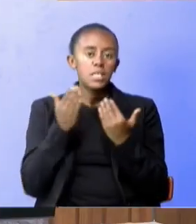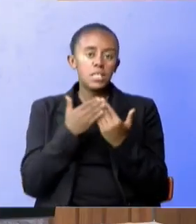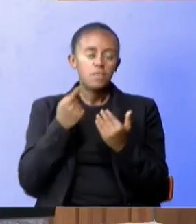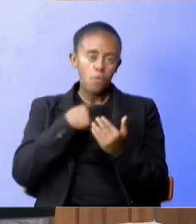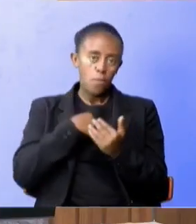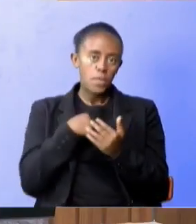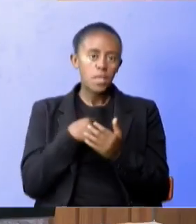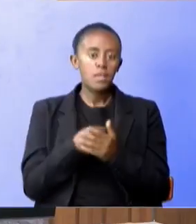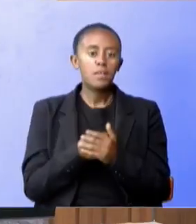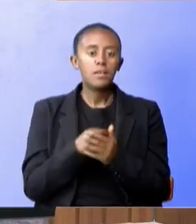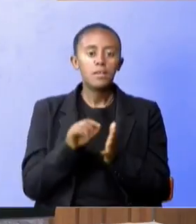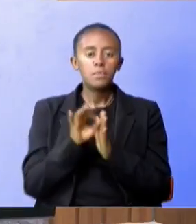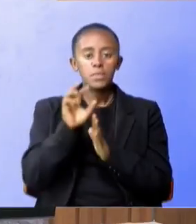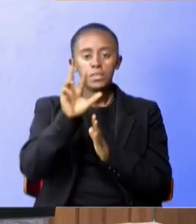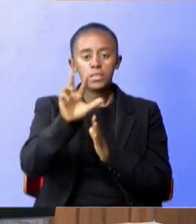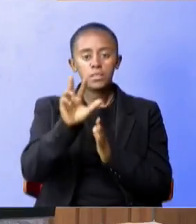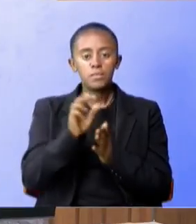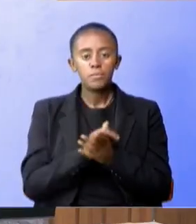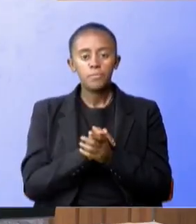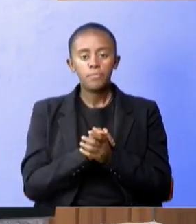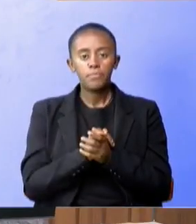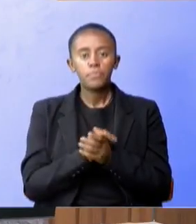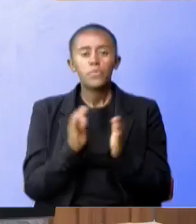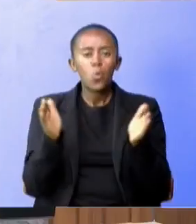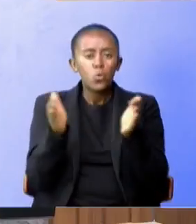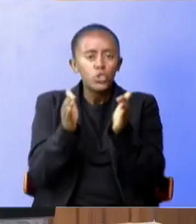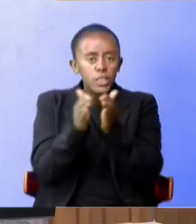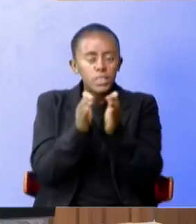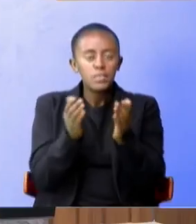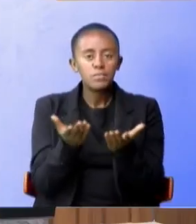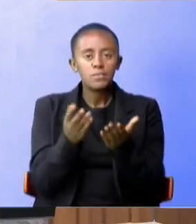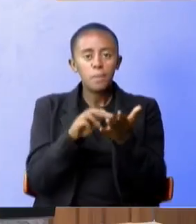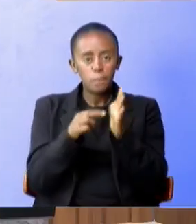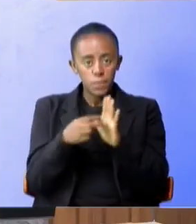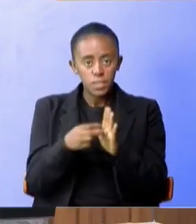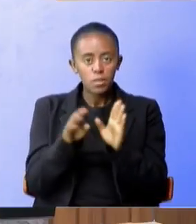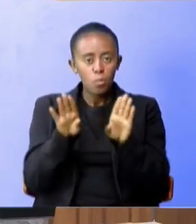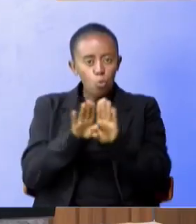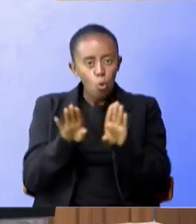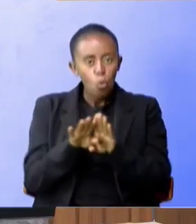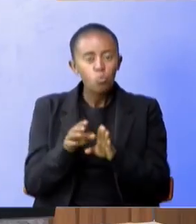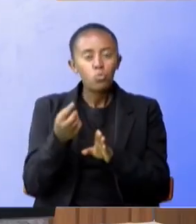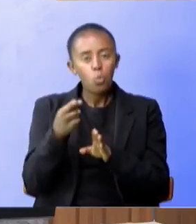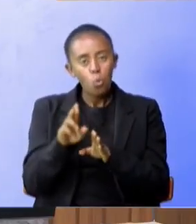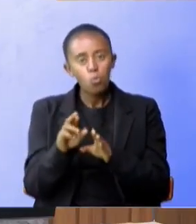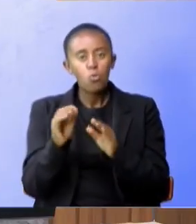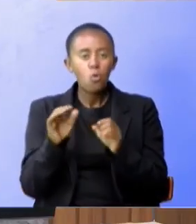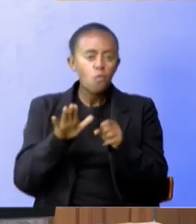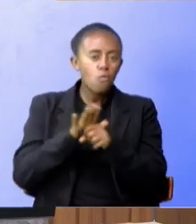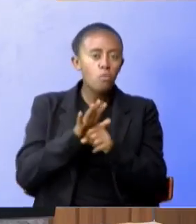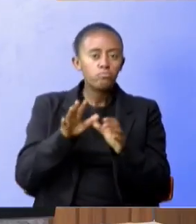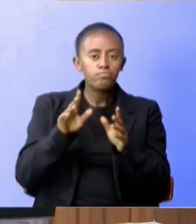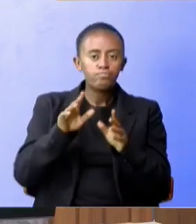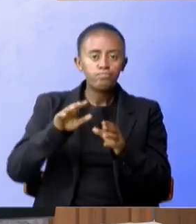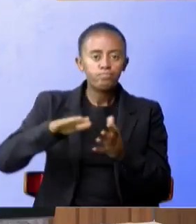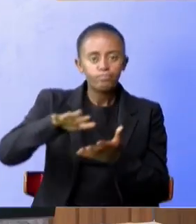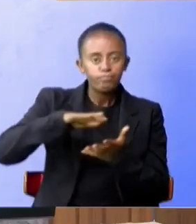me. Number 3 is congested. Congested means blocked or